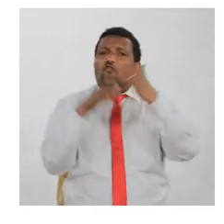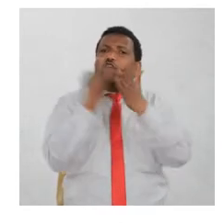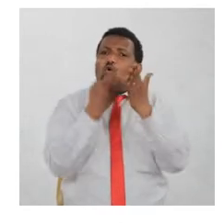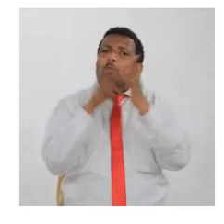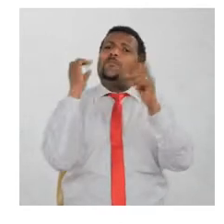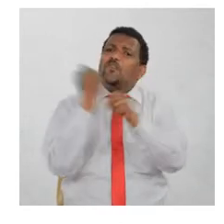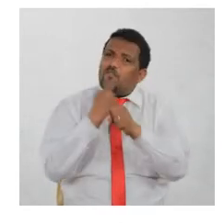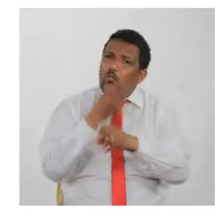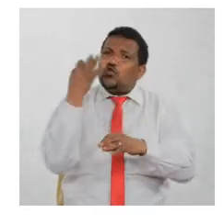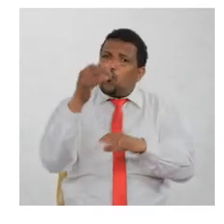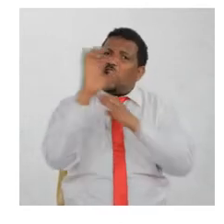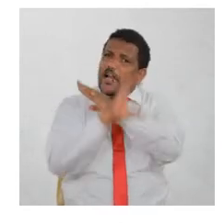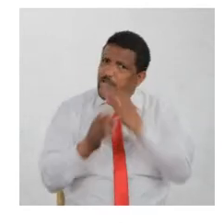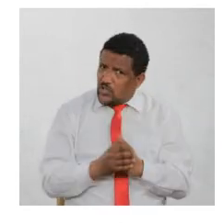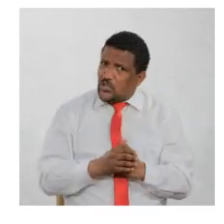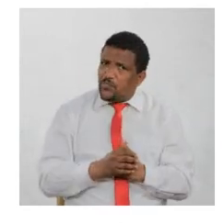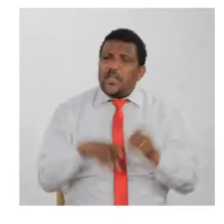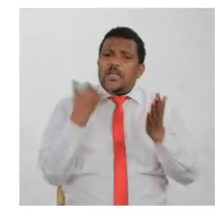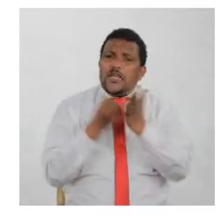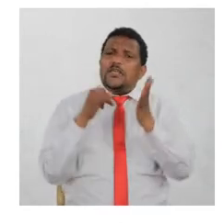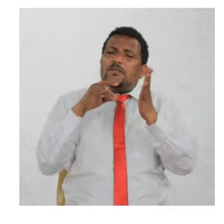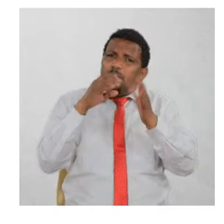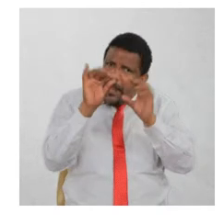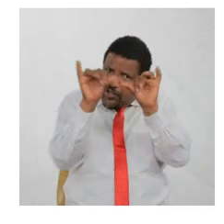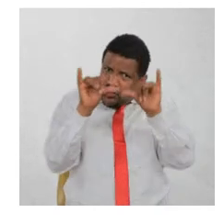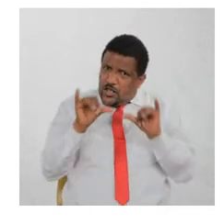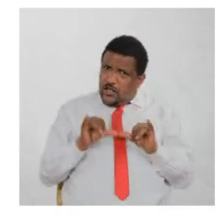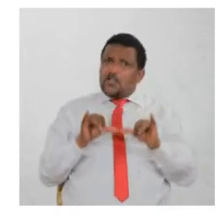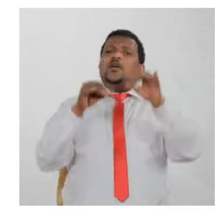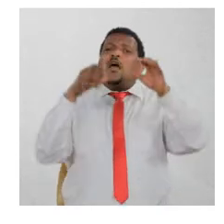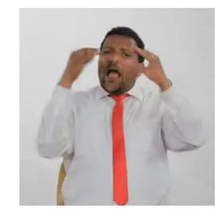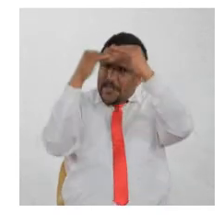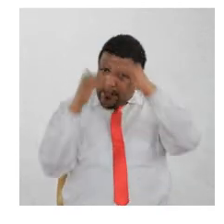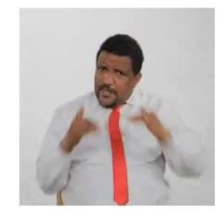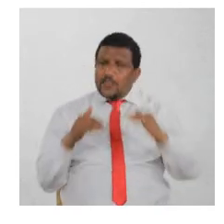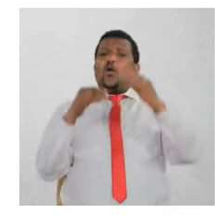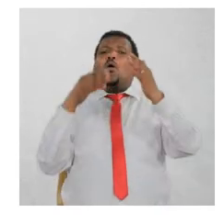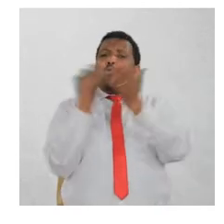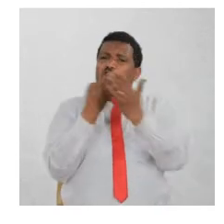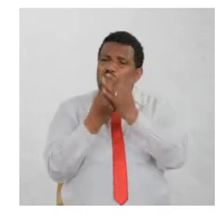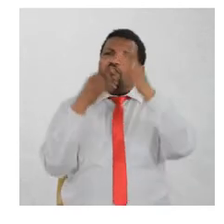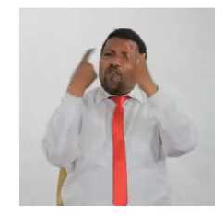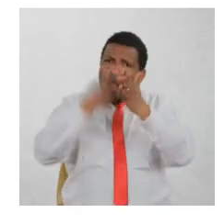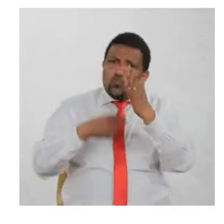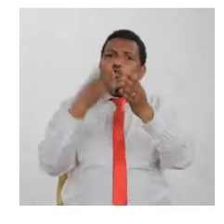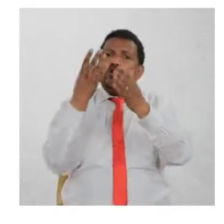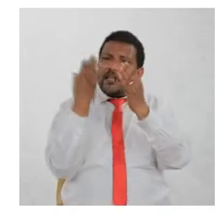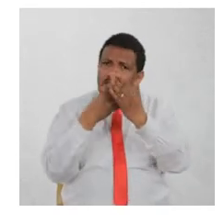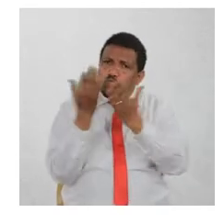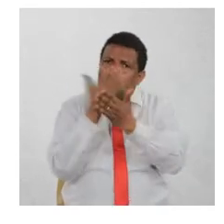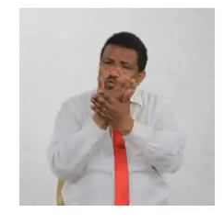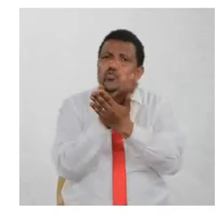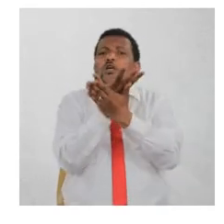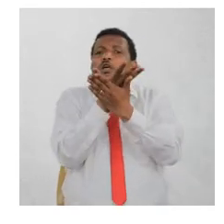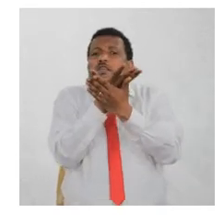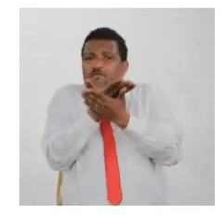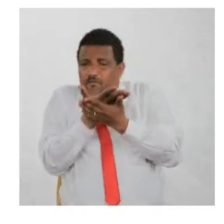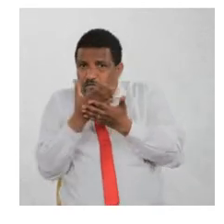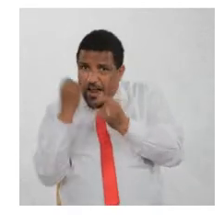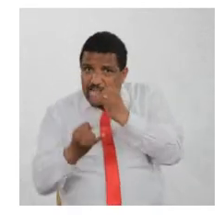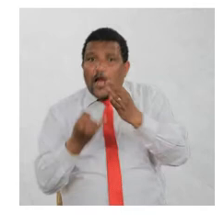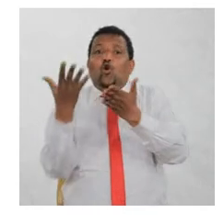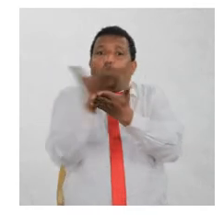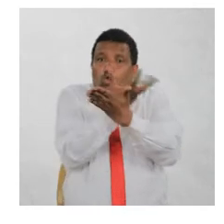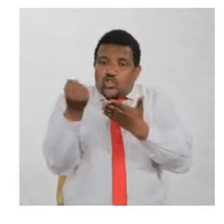economic performance of a country. It measures the aggregate monetary value of all currently produced final goods and services in